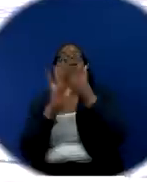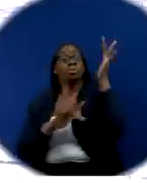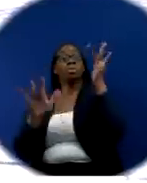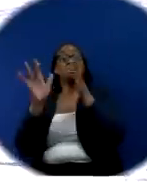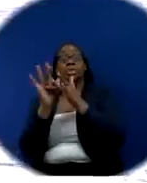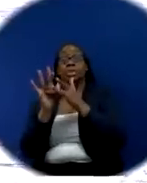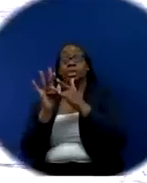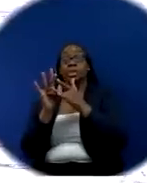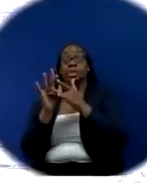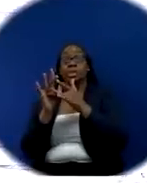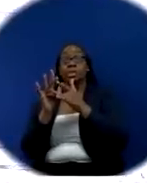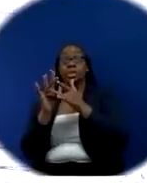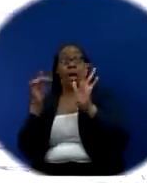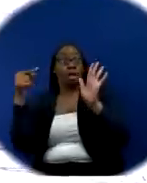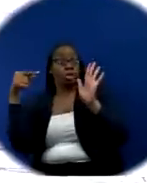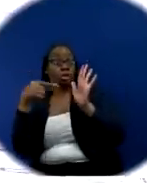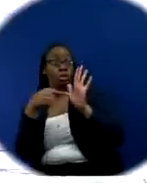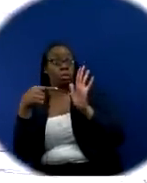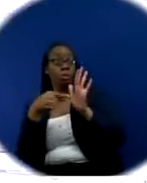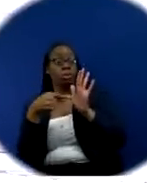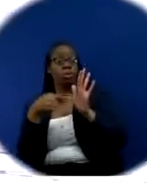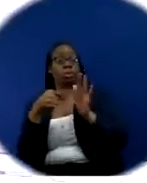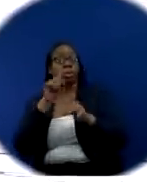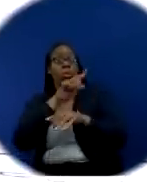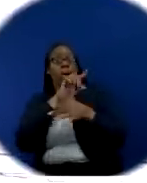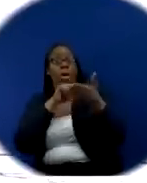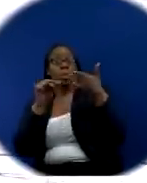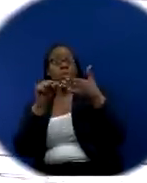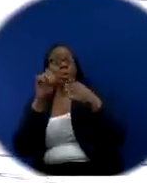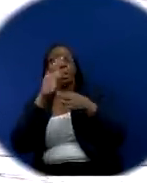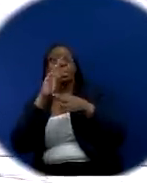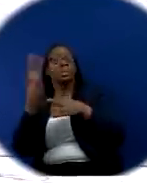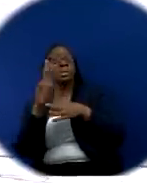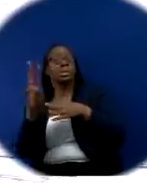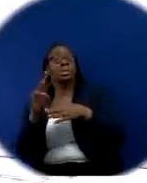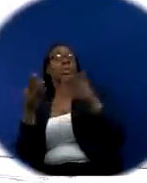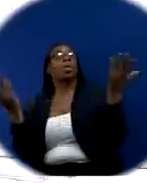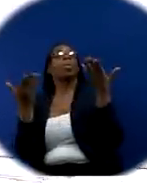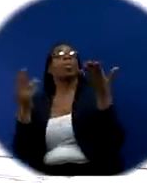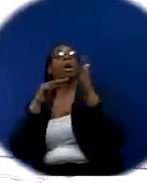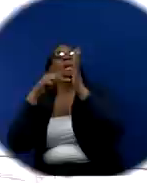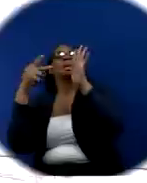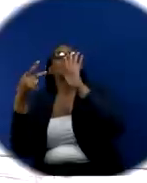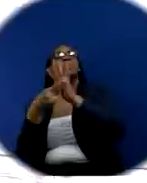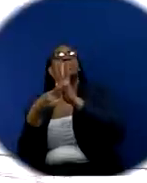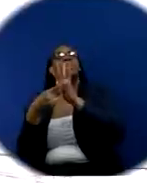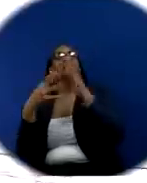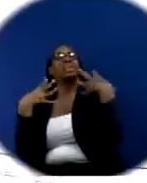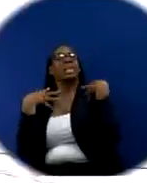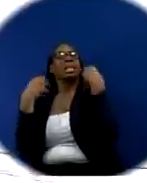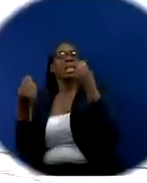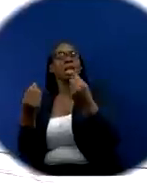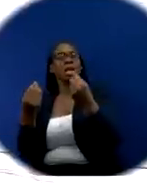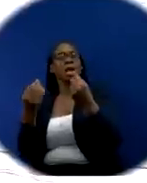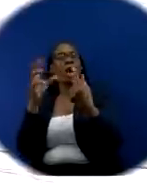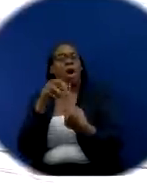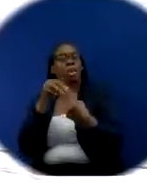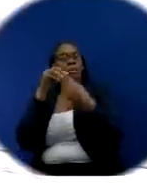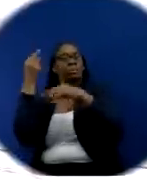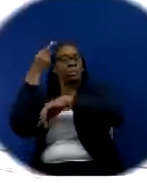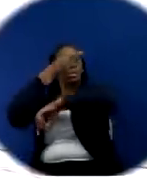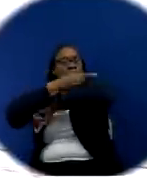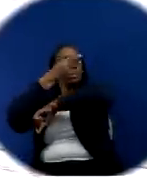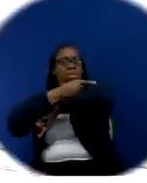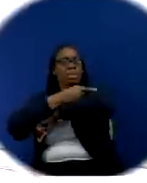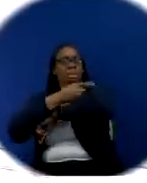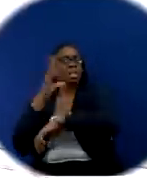shows us in verses 1 through 6 what it means to heal on the Sabbath day. Now you got to catch this. Jesus